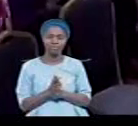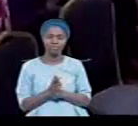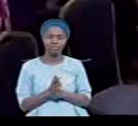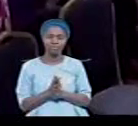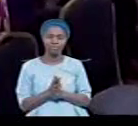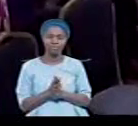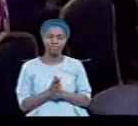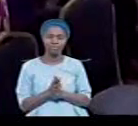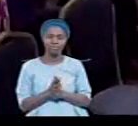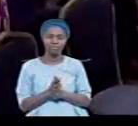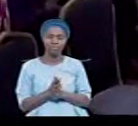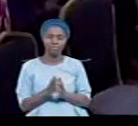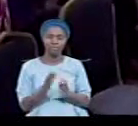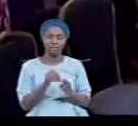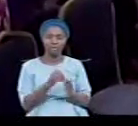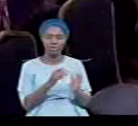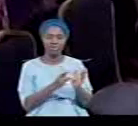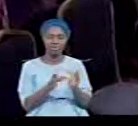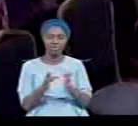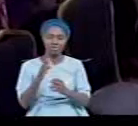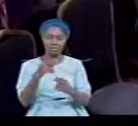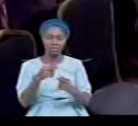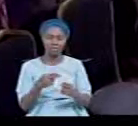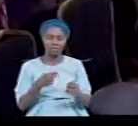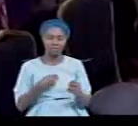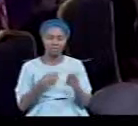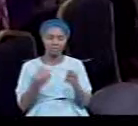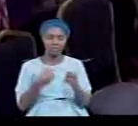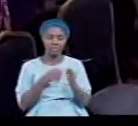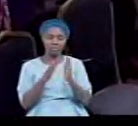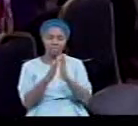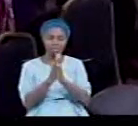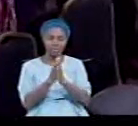In Jesus' name we pray.